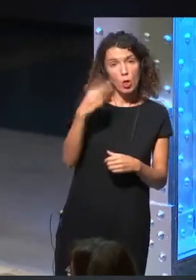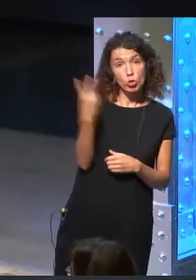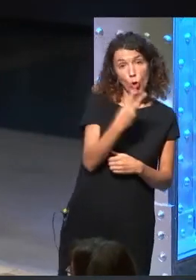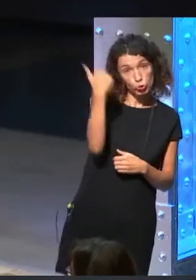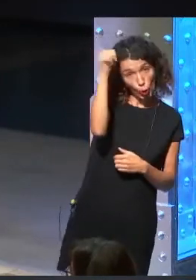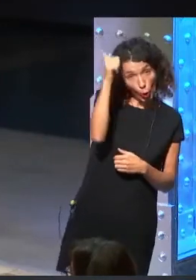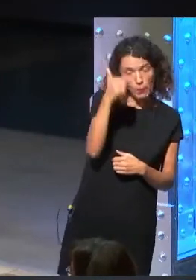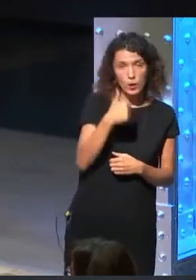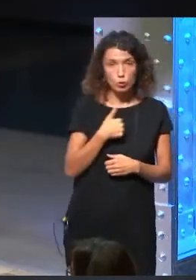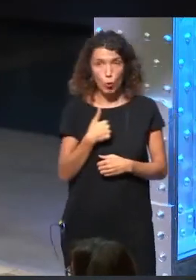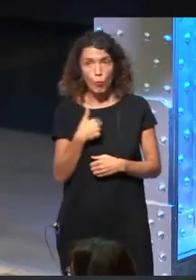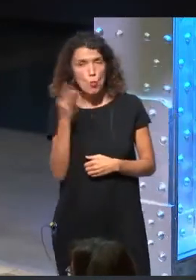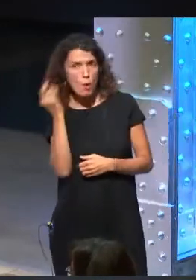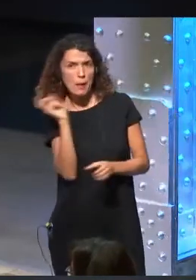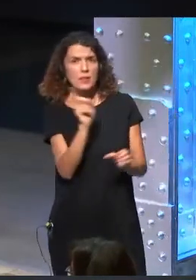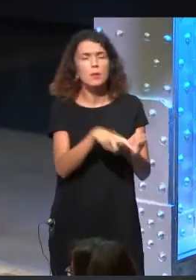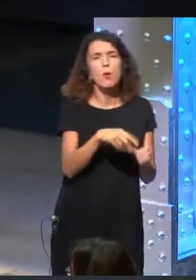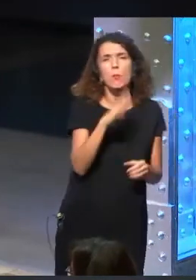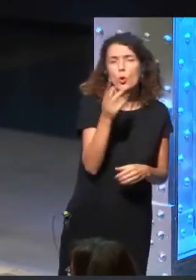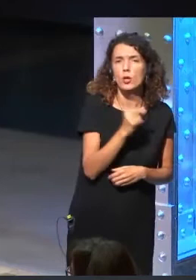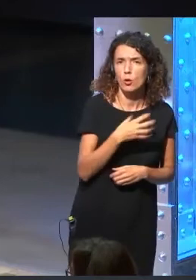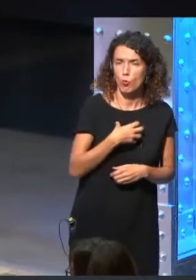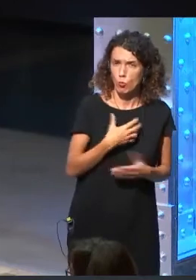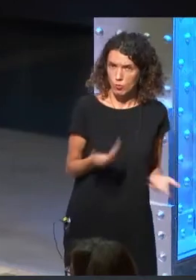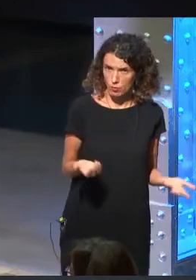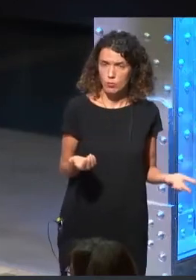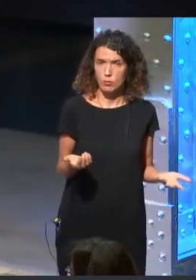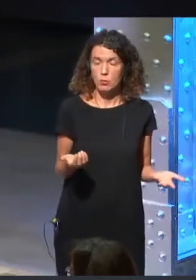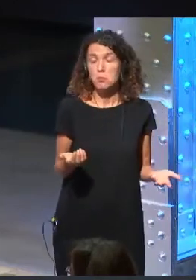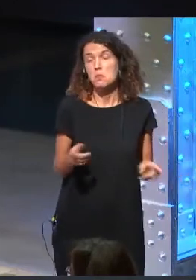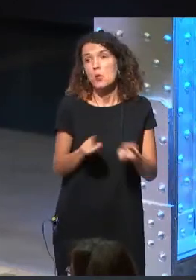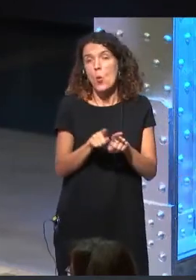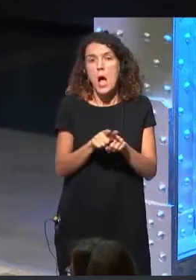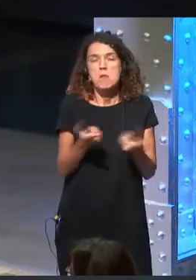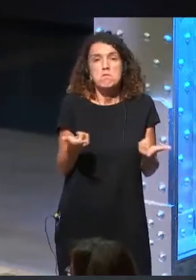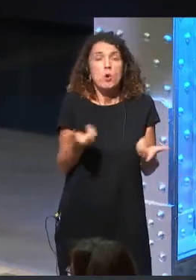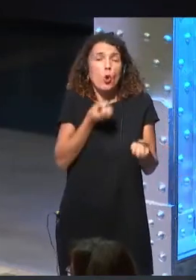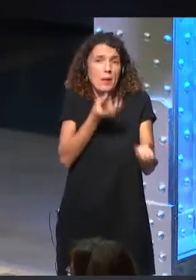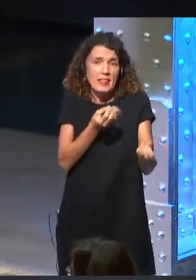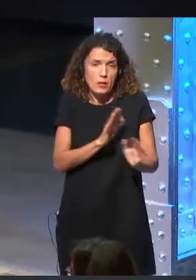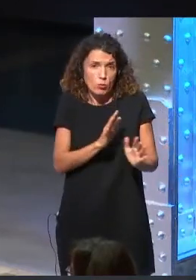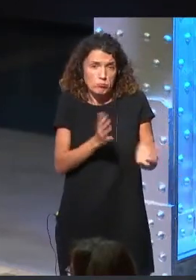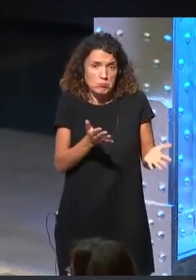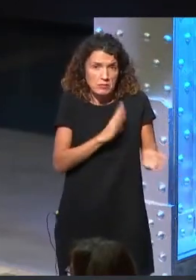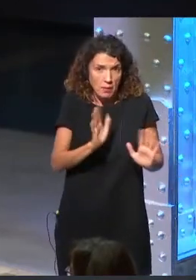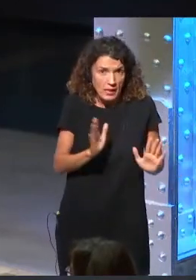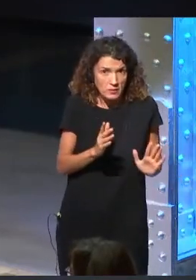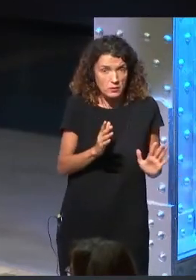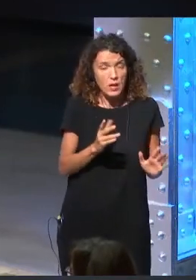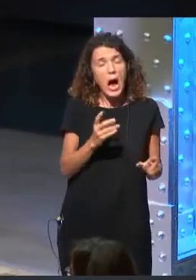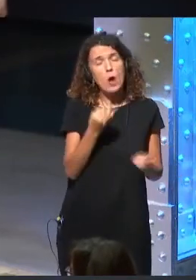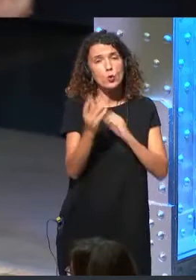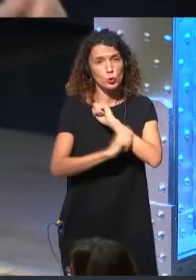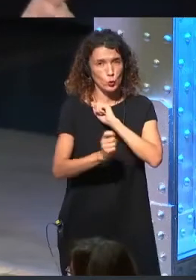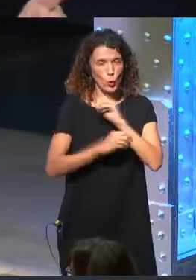we used to have, as I just indicated, we had all kinds of little tricks we were going to try. We would